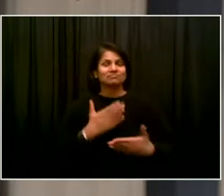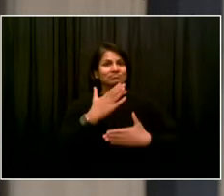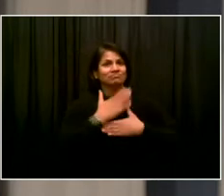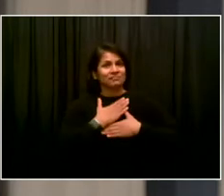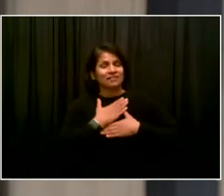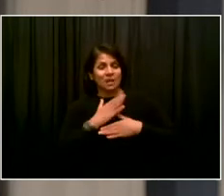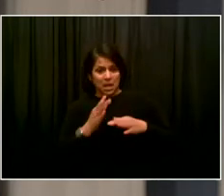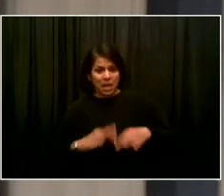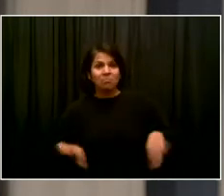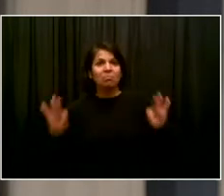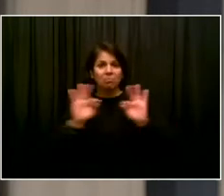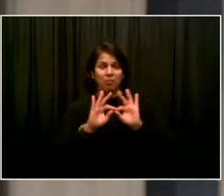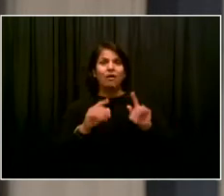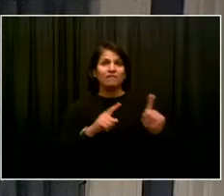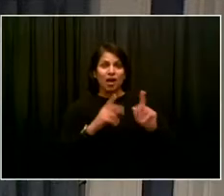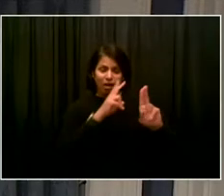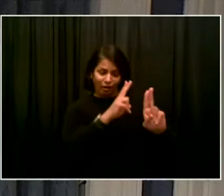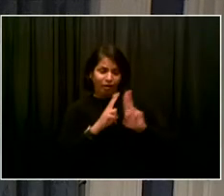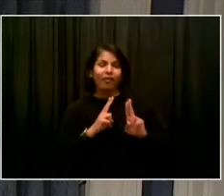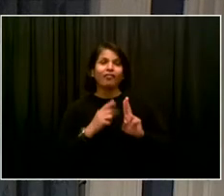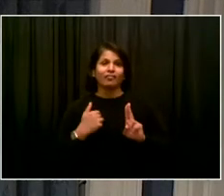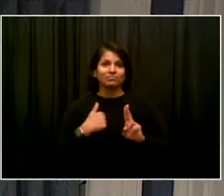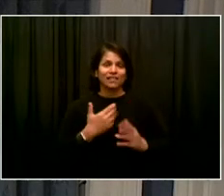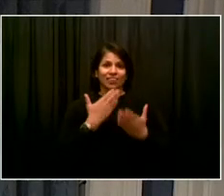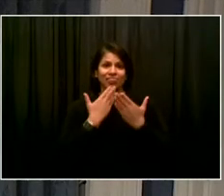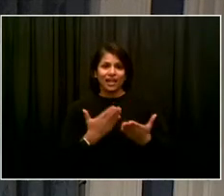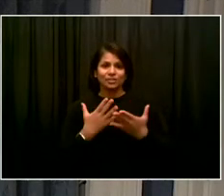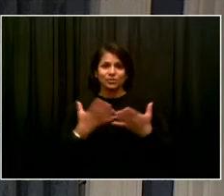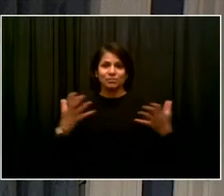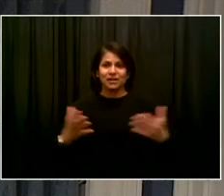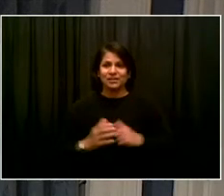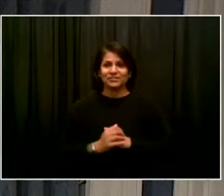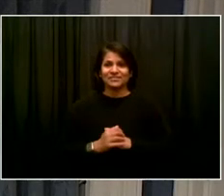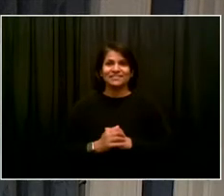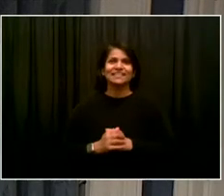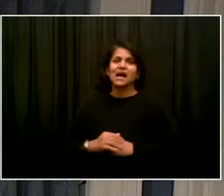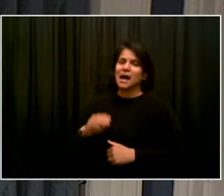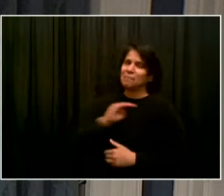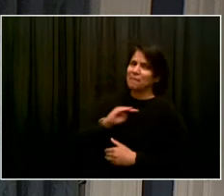Thank you to all. Appreciate it. Brother, you're all heart and soul.